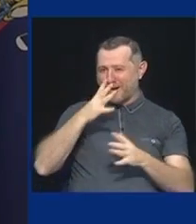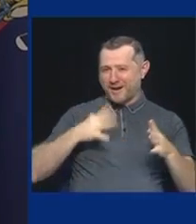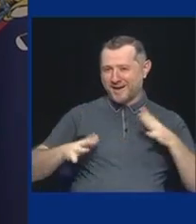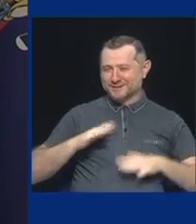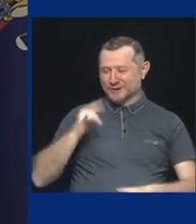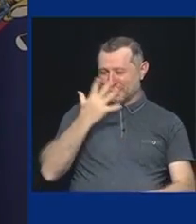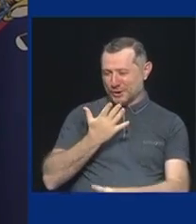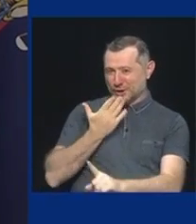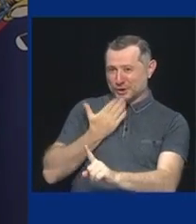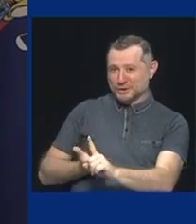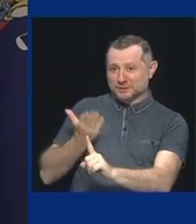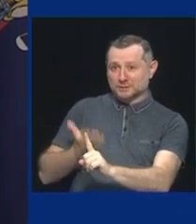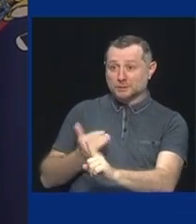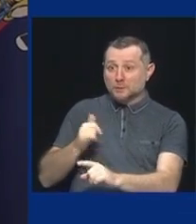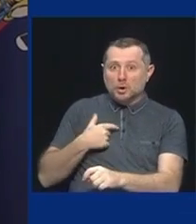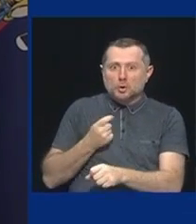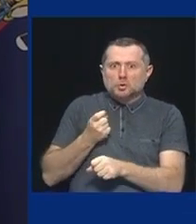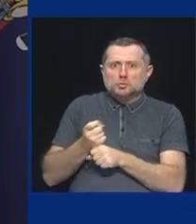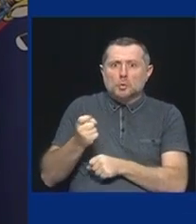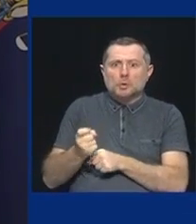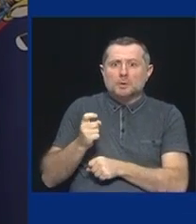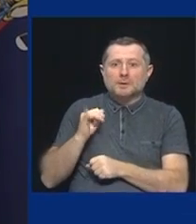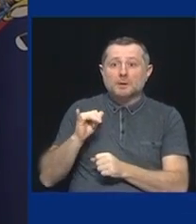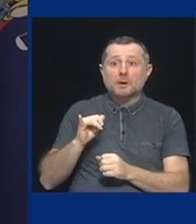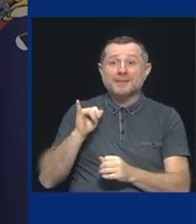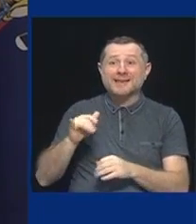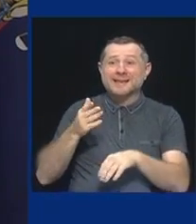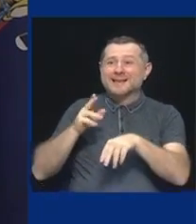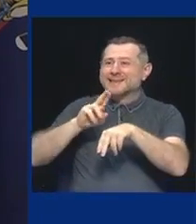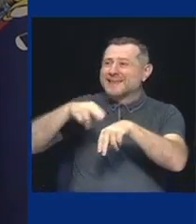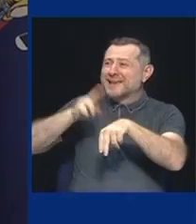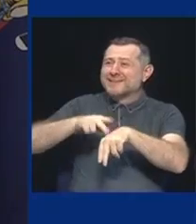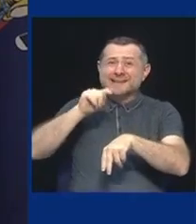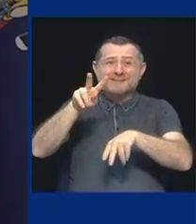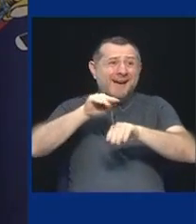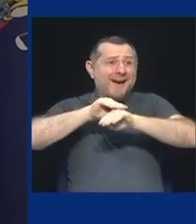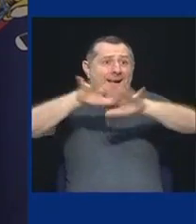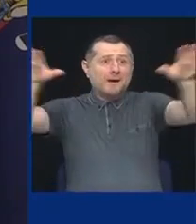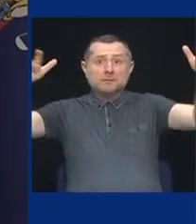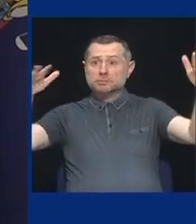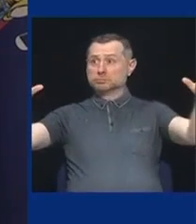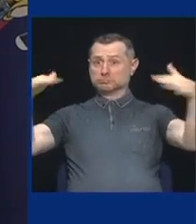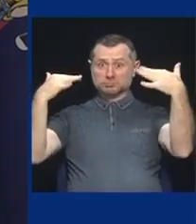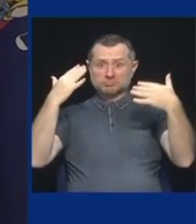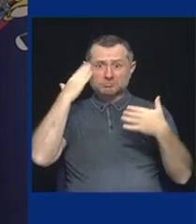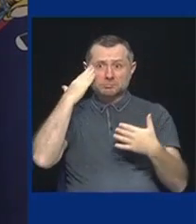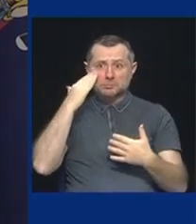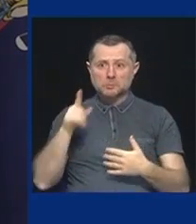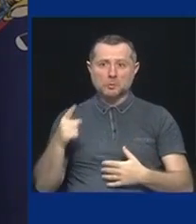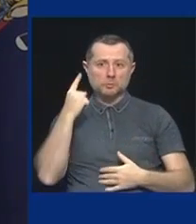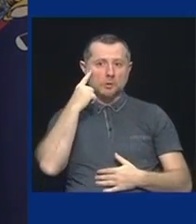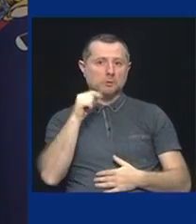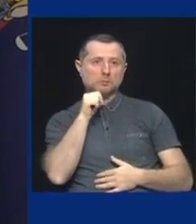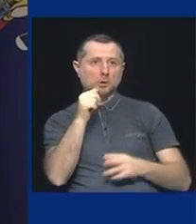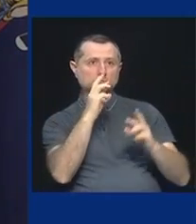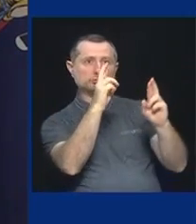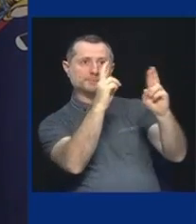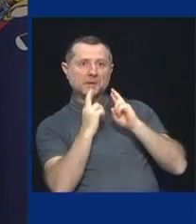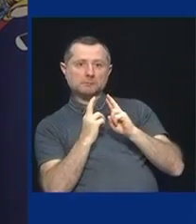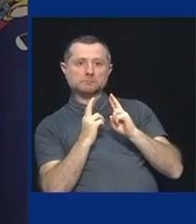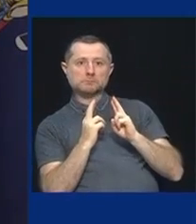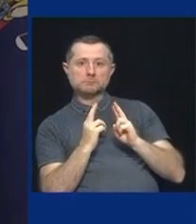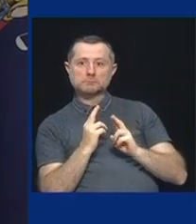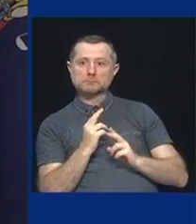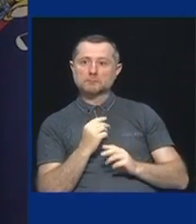Obviously, otherwise I wouldn't have said it on national TV. But she found it disrespectful. I